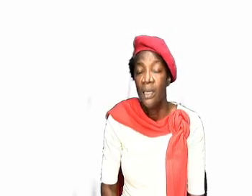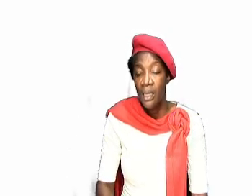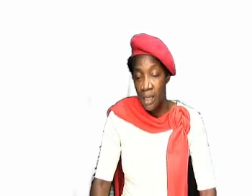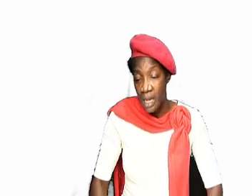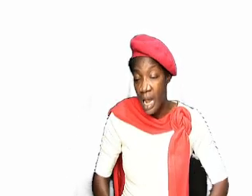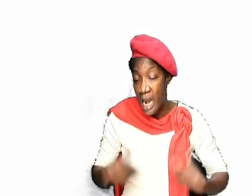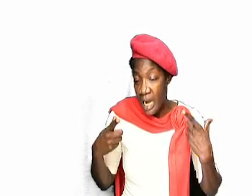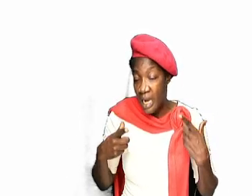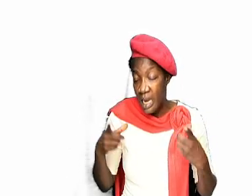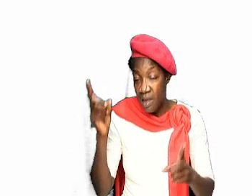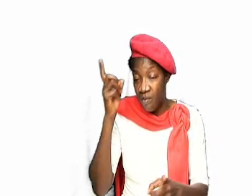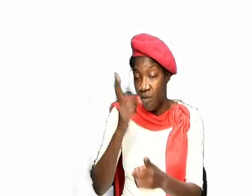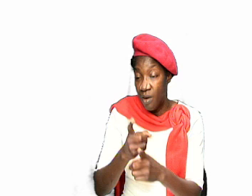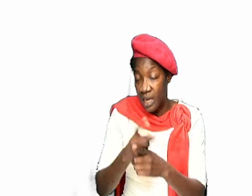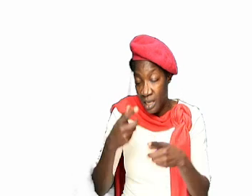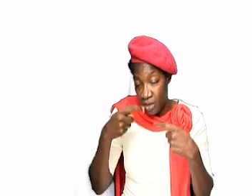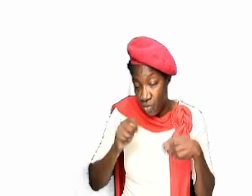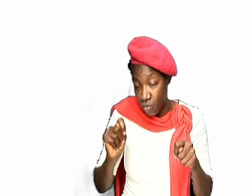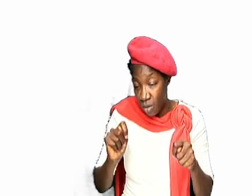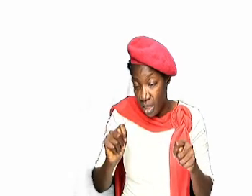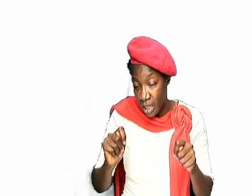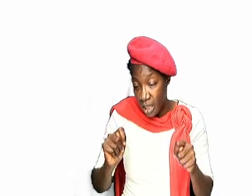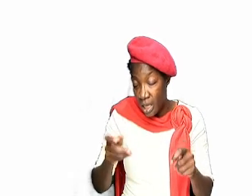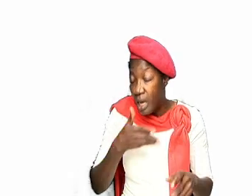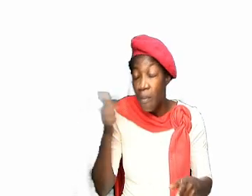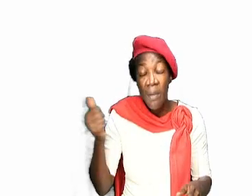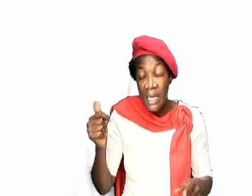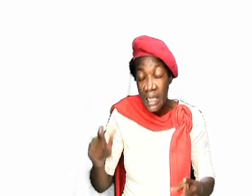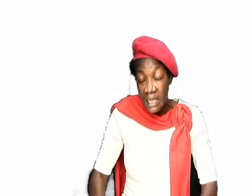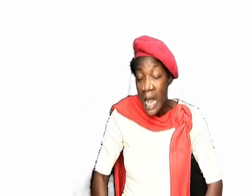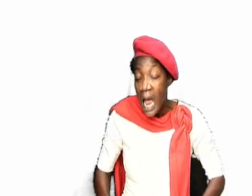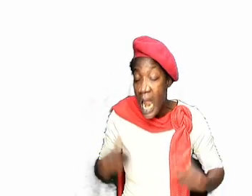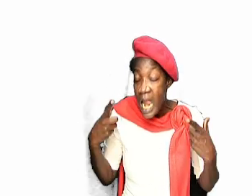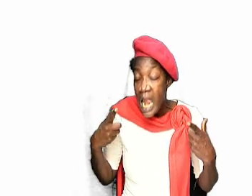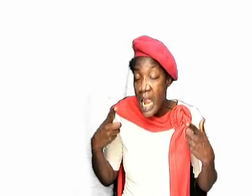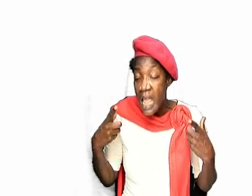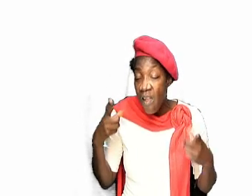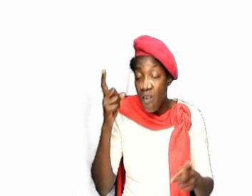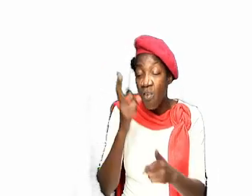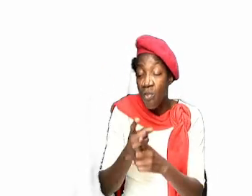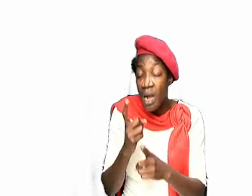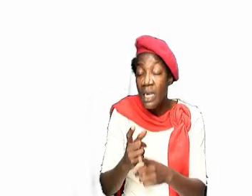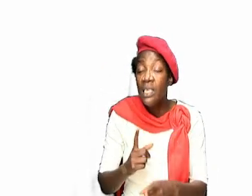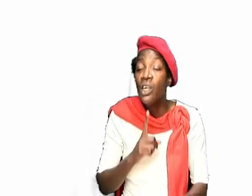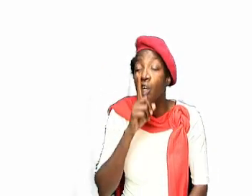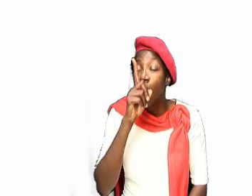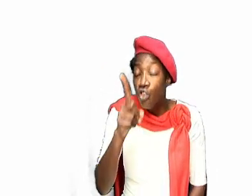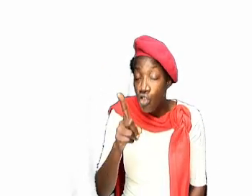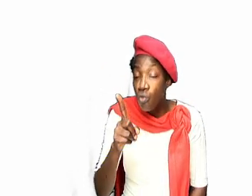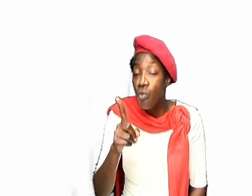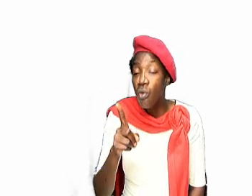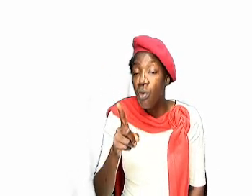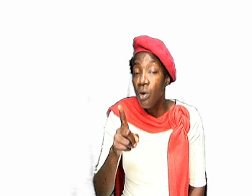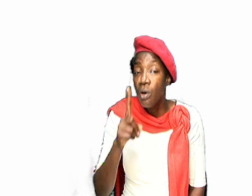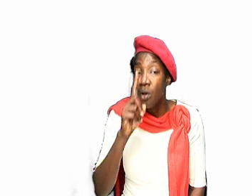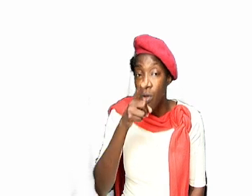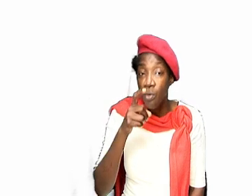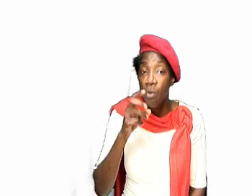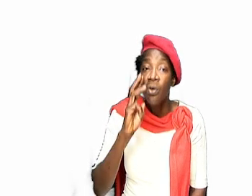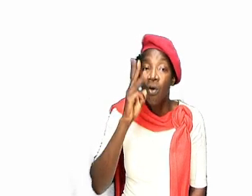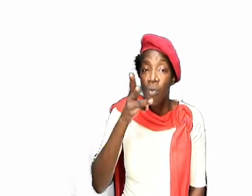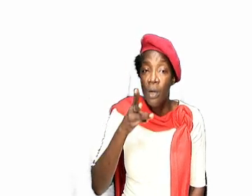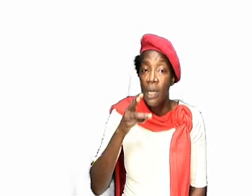when we try our very best to live right, I guarantee under the Lord that you will